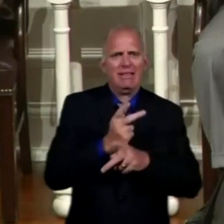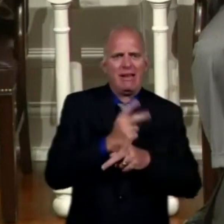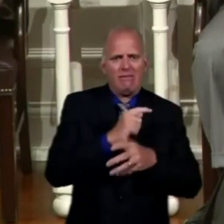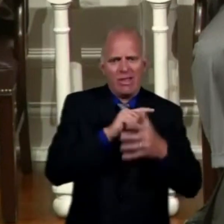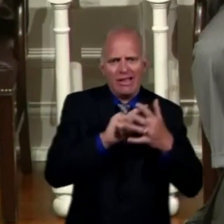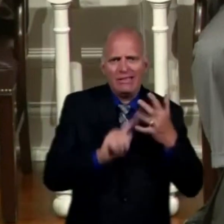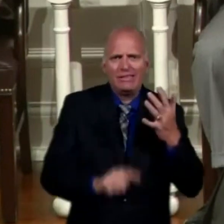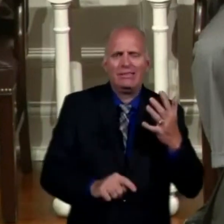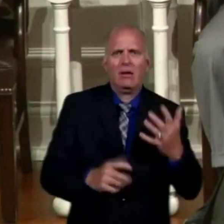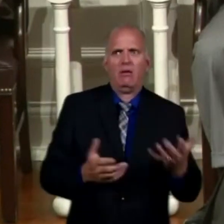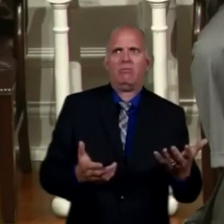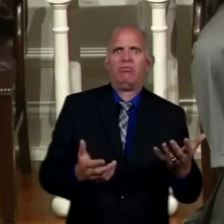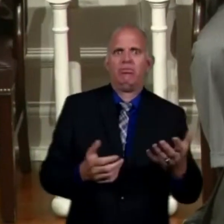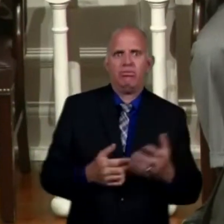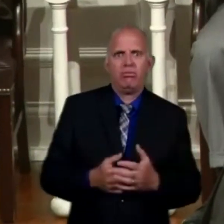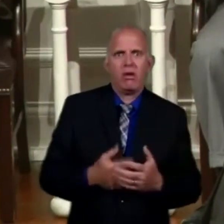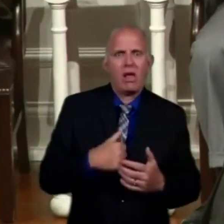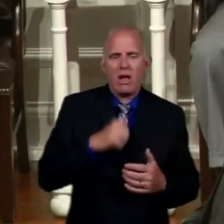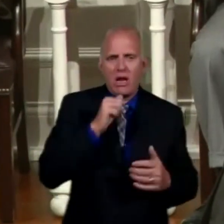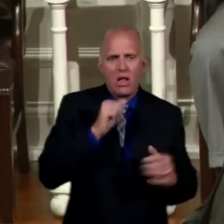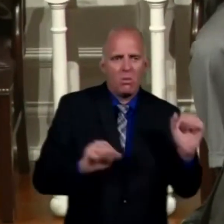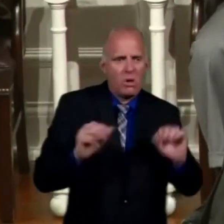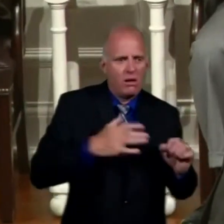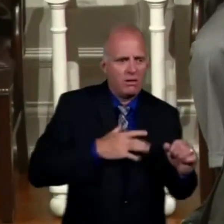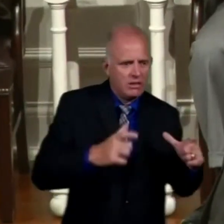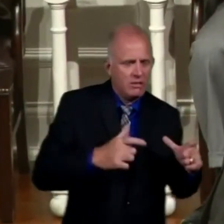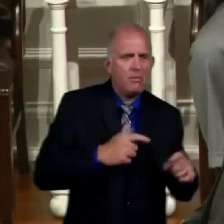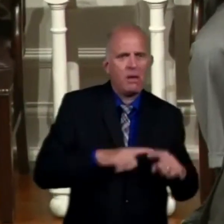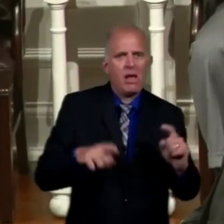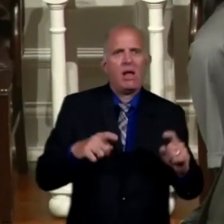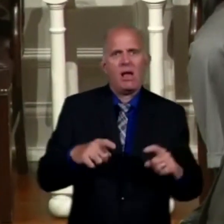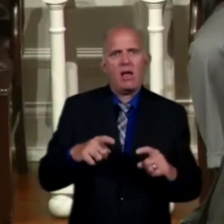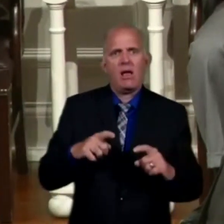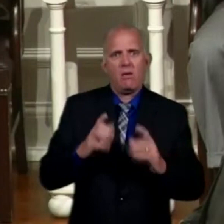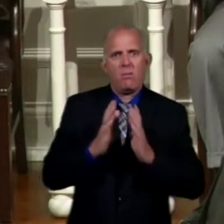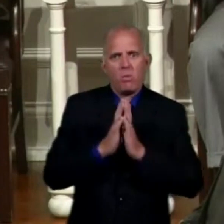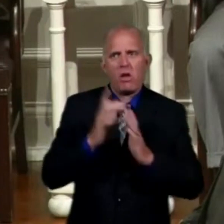Now, I don't even wash dishes very often, but I think about dirty dishes need to be washed.